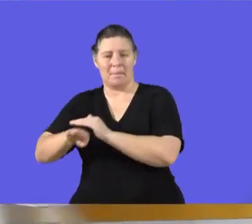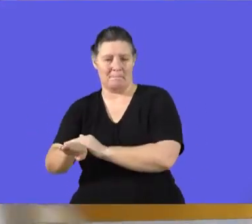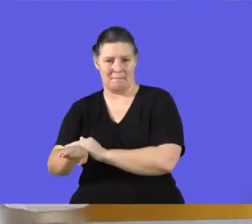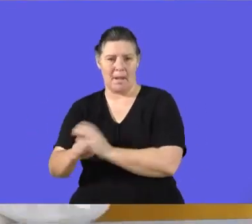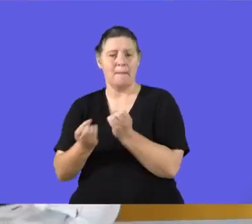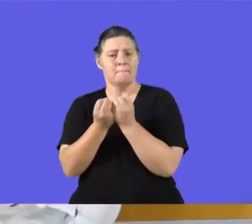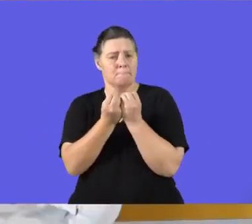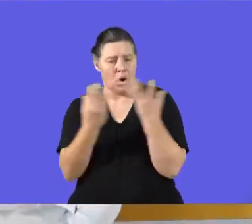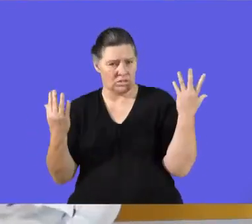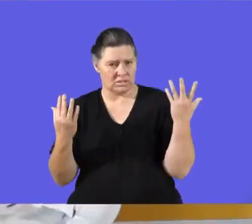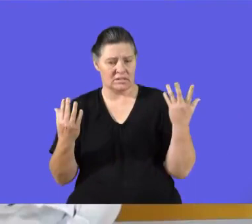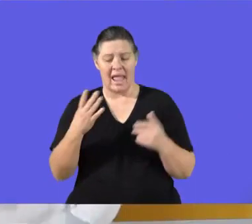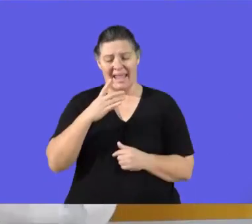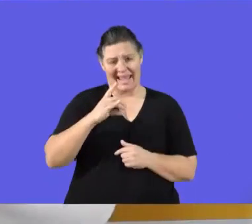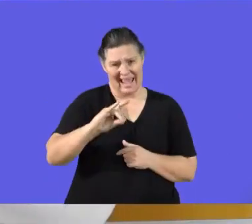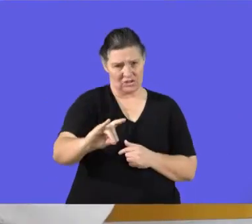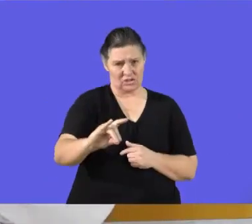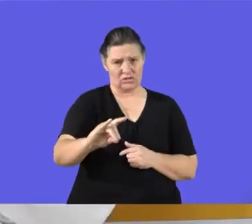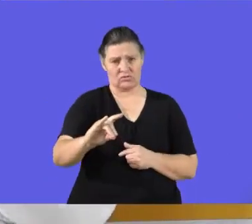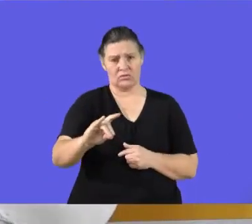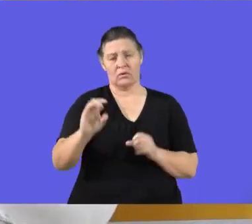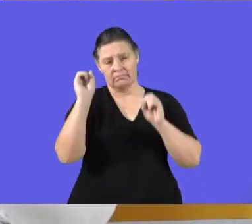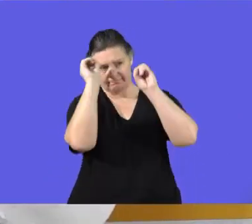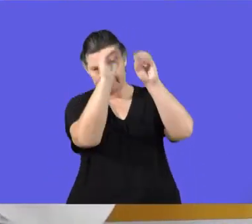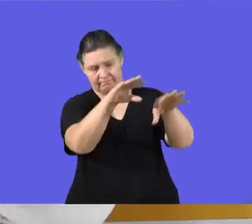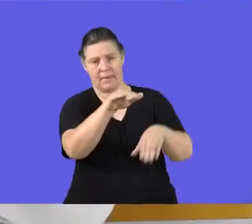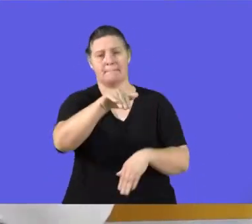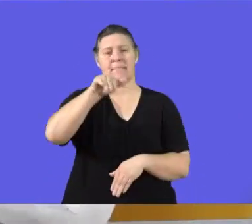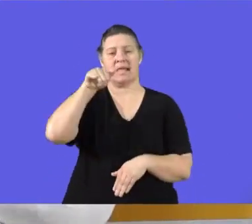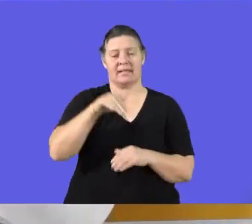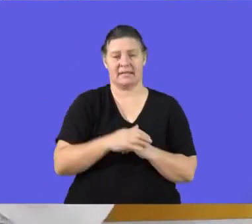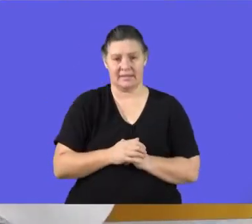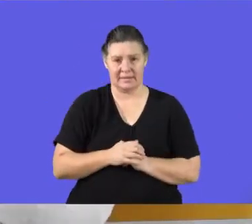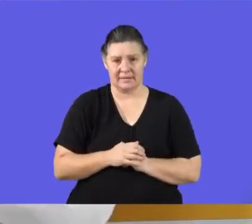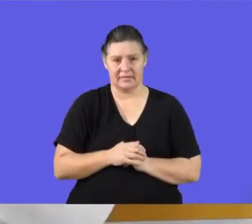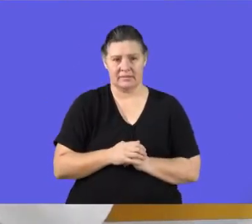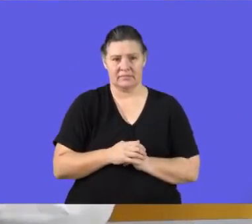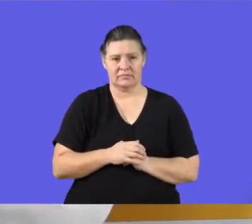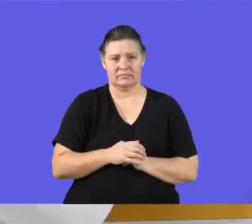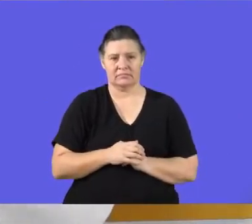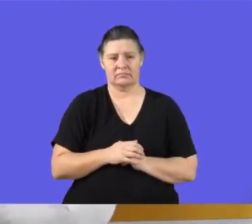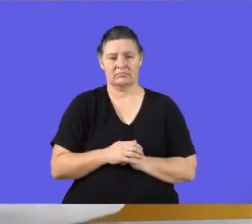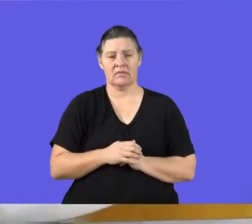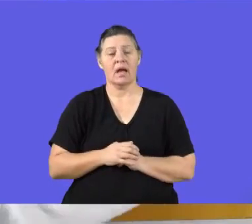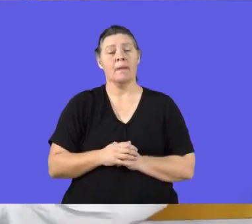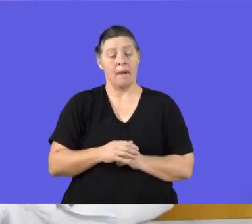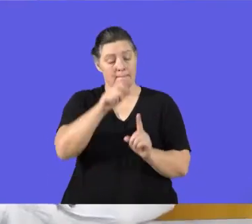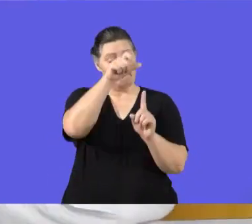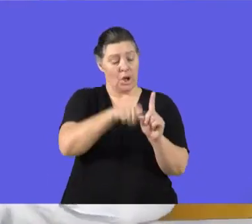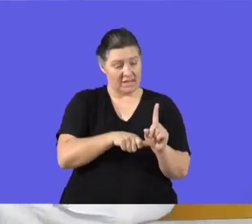in a secure place as well. But in most cases, our cash must go to the